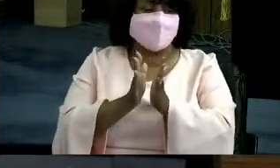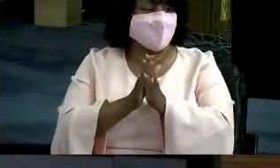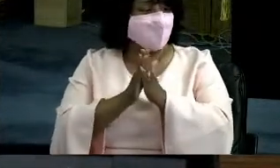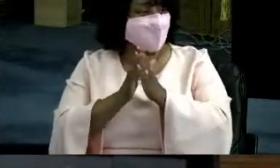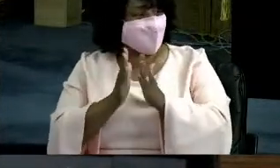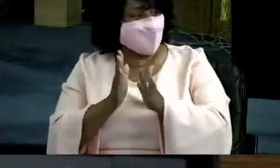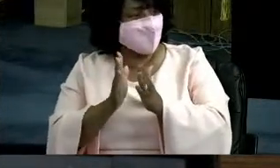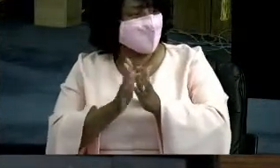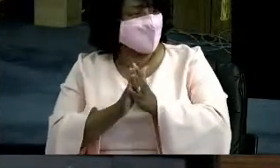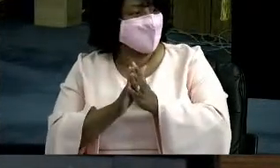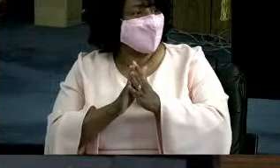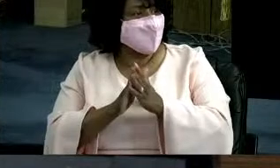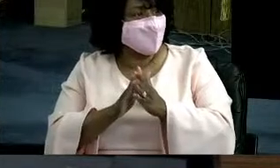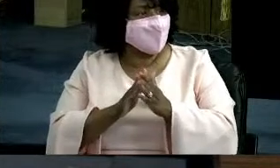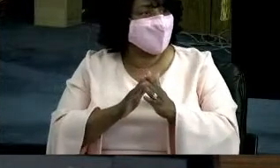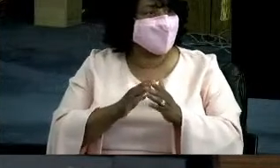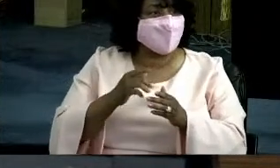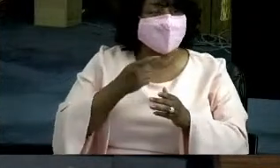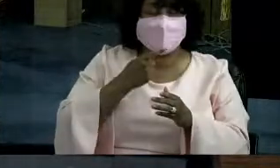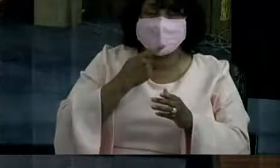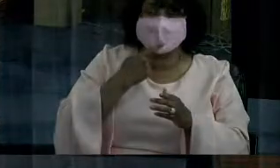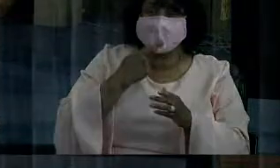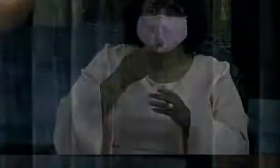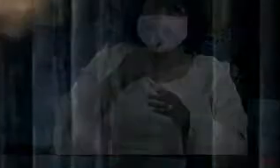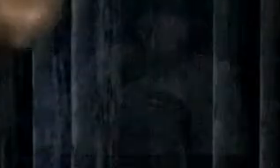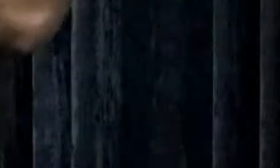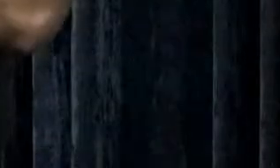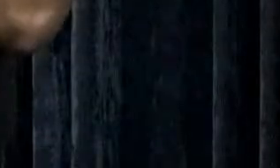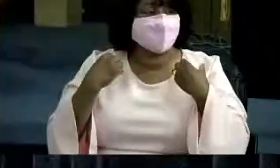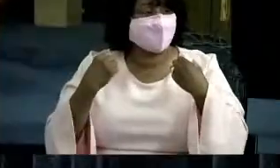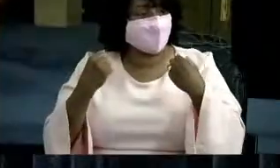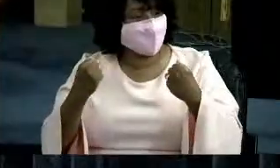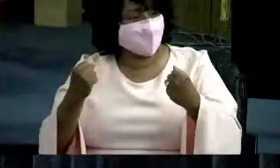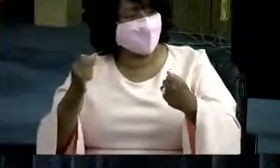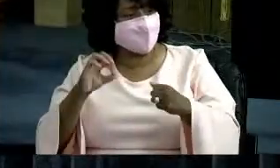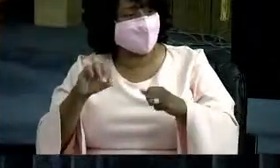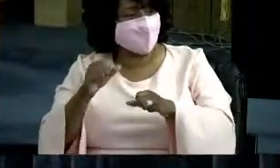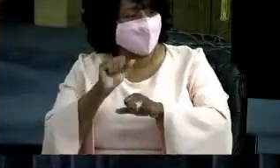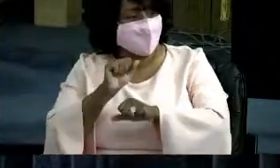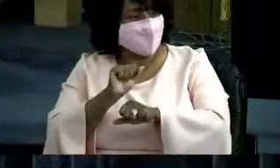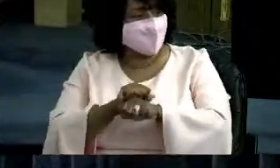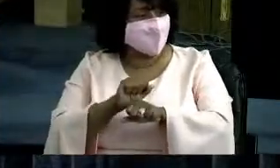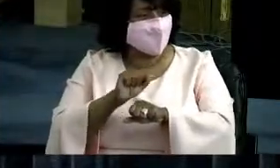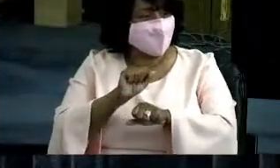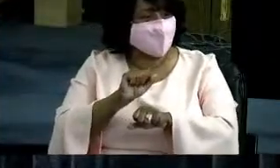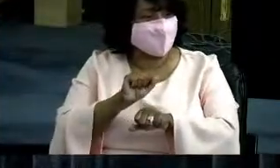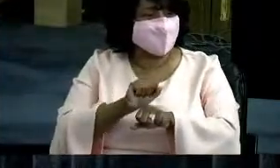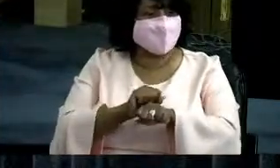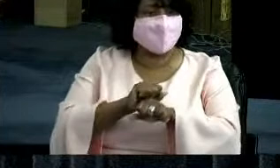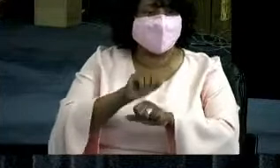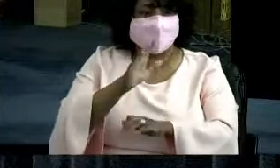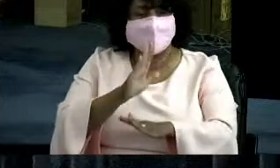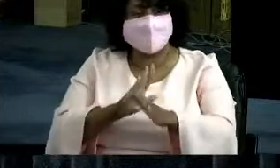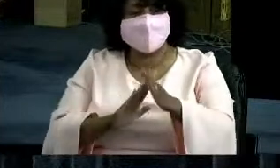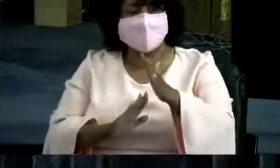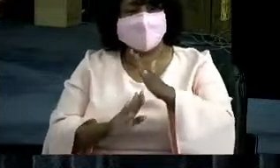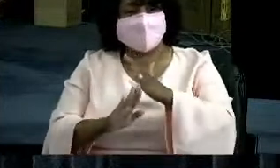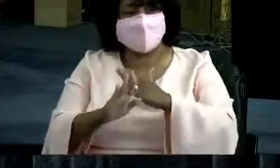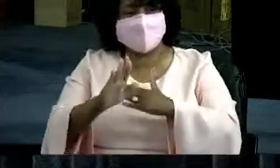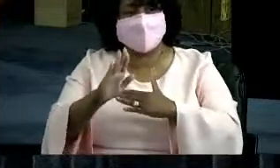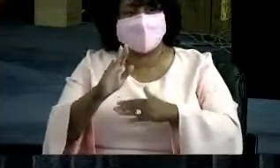praise. Say mighty are the works of your hands.